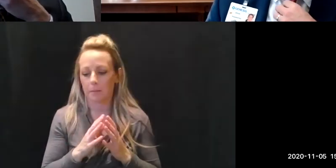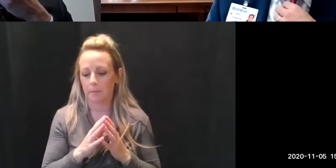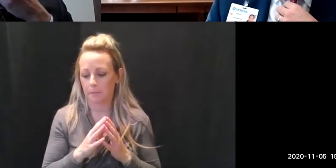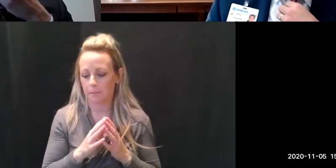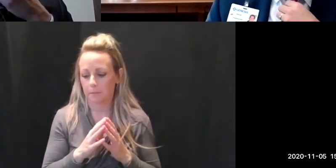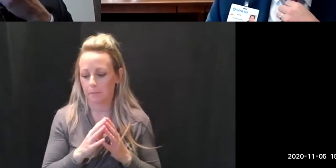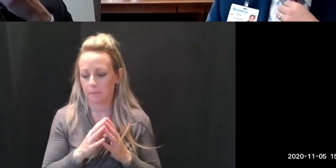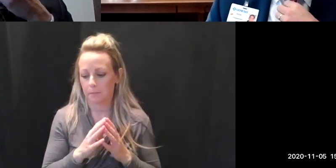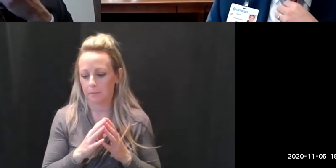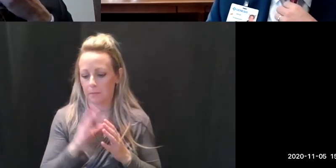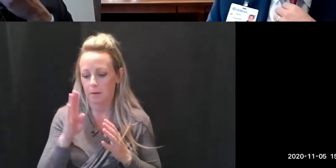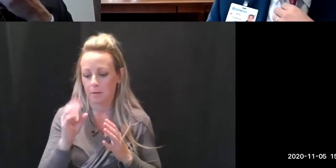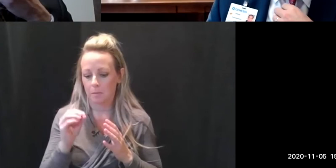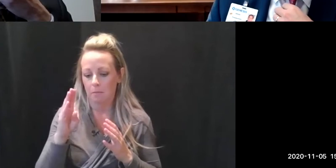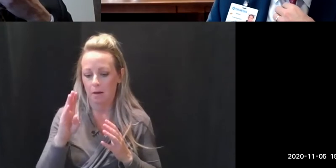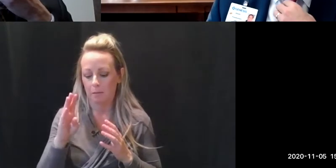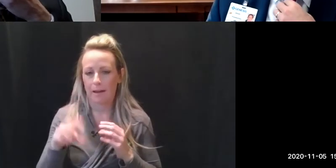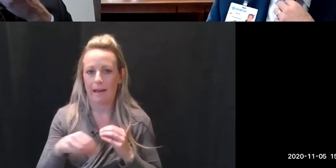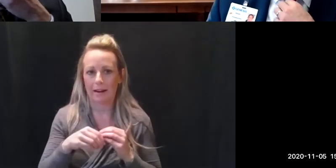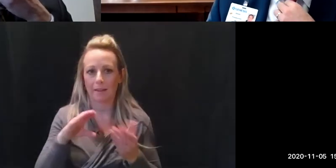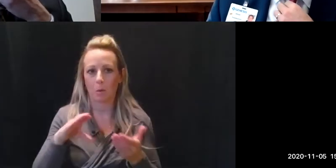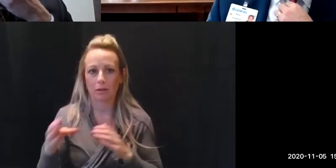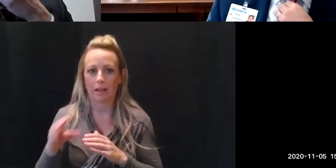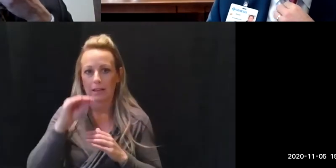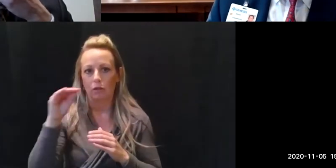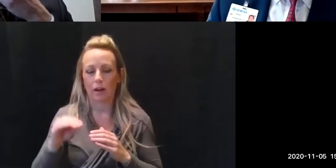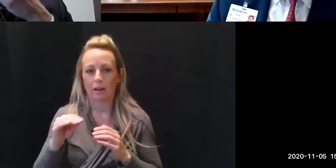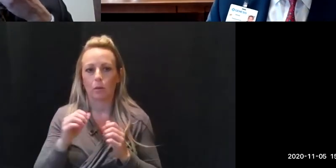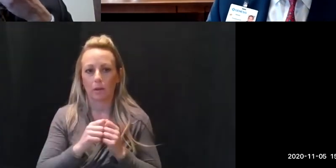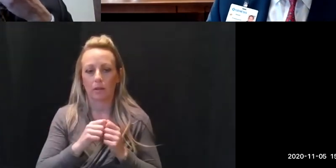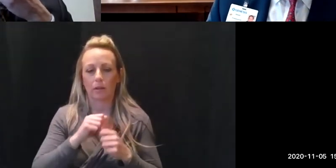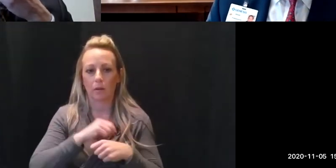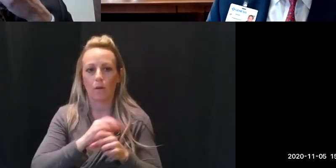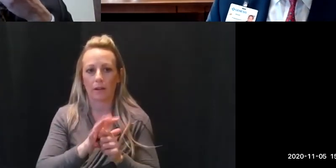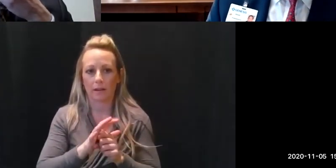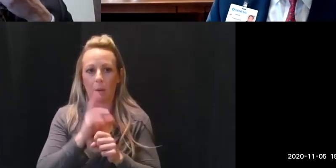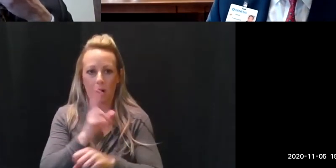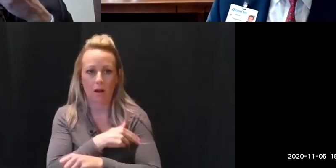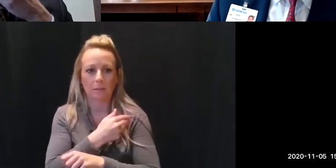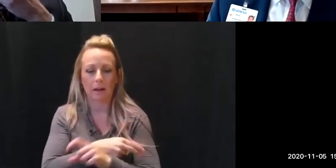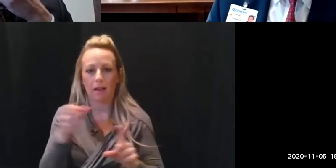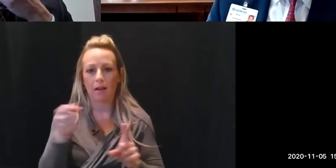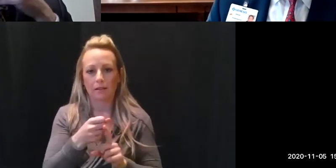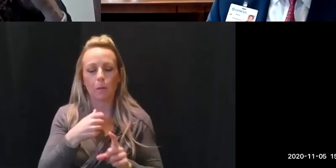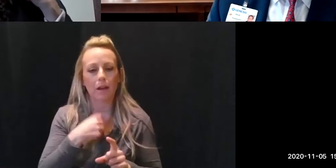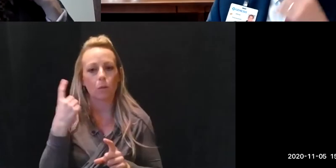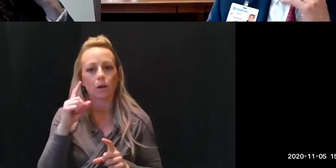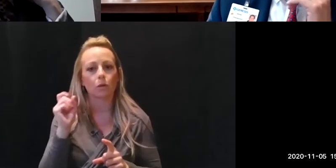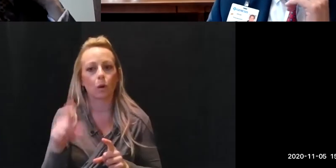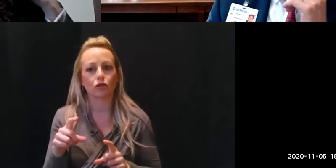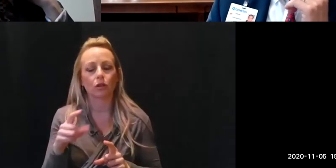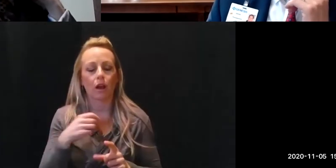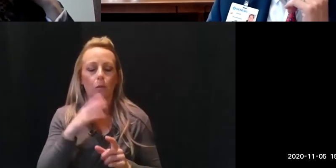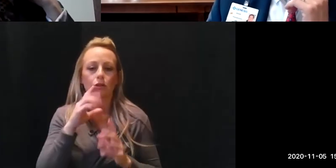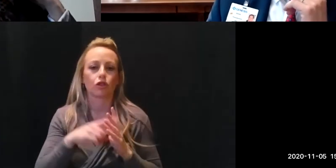think Bob put it in there on the mortality rate of those patients that with COVID that are hospitalized. We do have a question here. I'll start